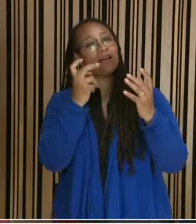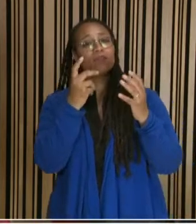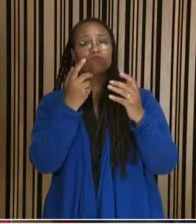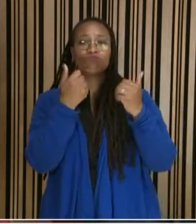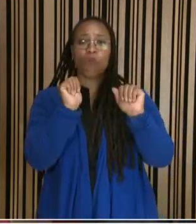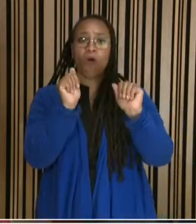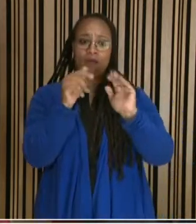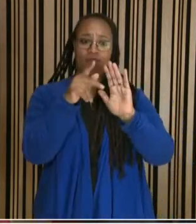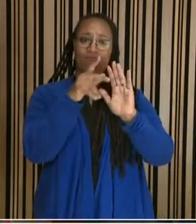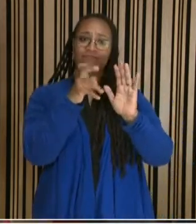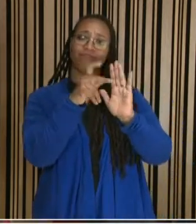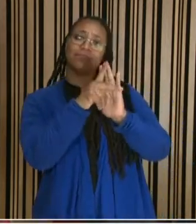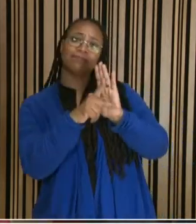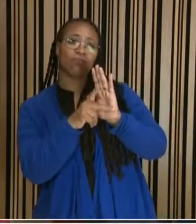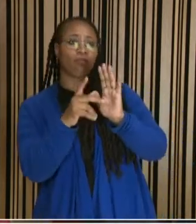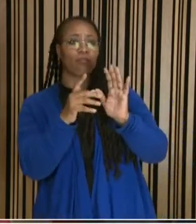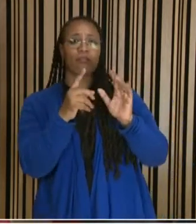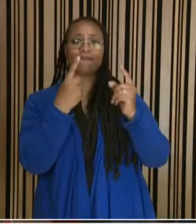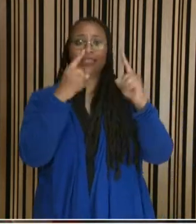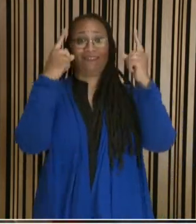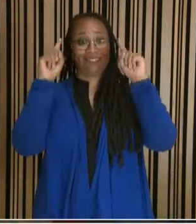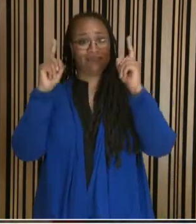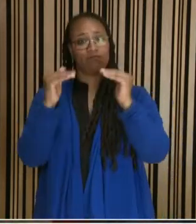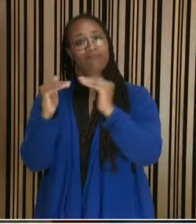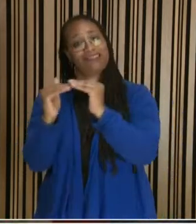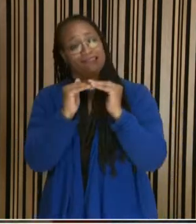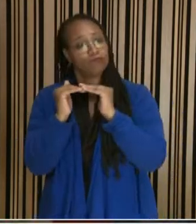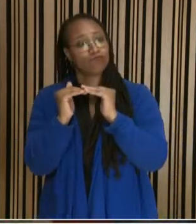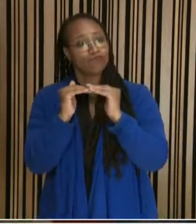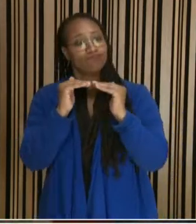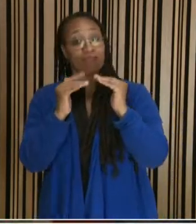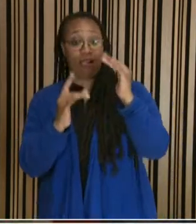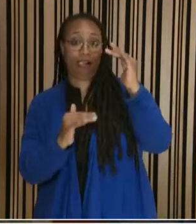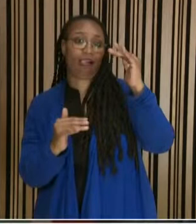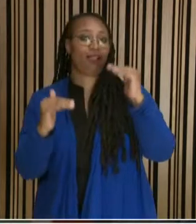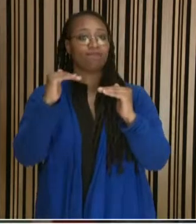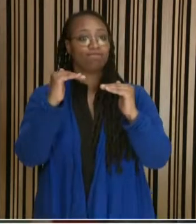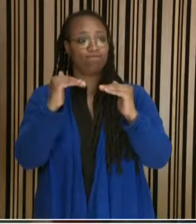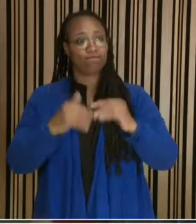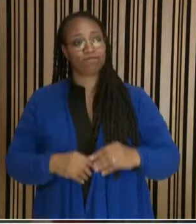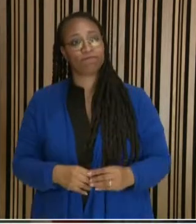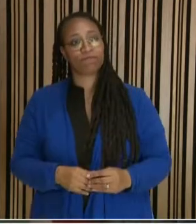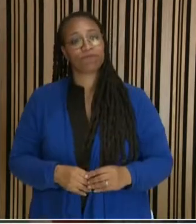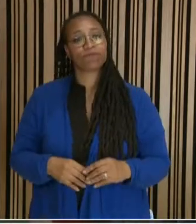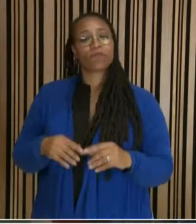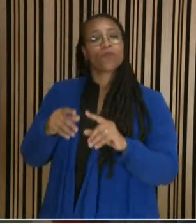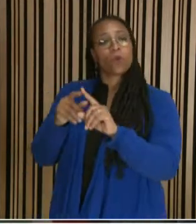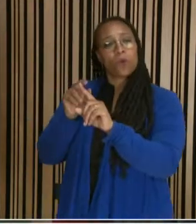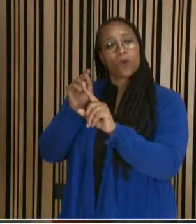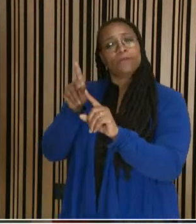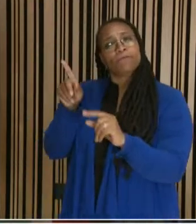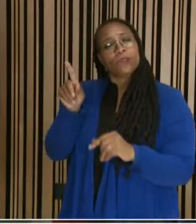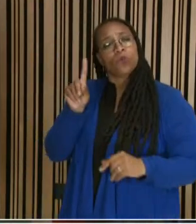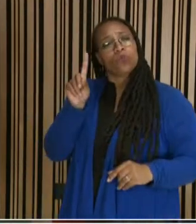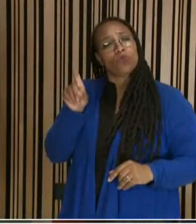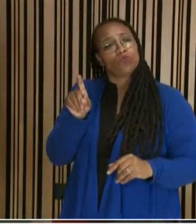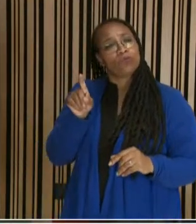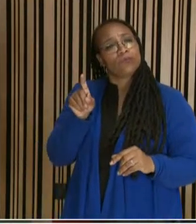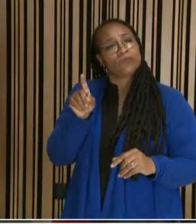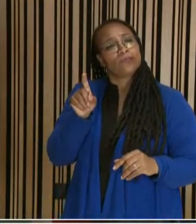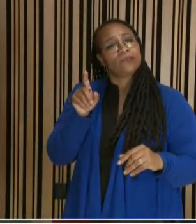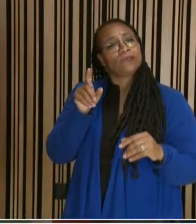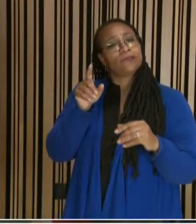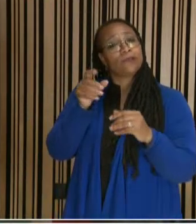Yep. I'm going to go ask a comment up on the cameras. What a lot of people are concerned about is the enforcement. You acknowledge that